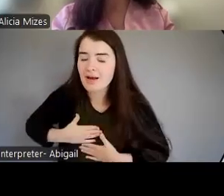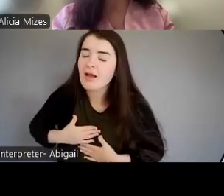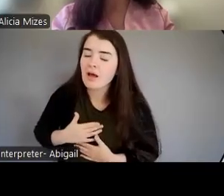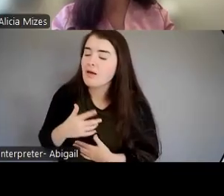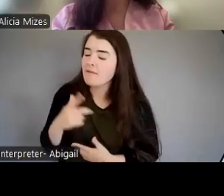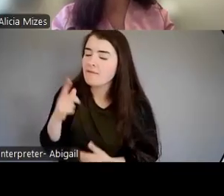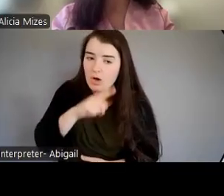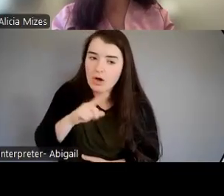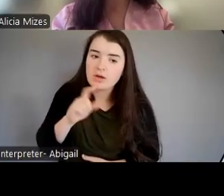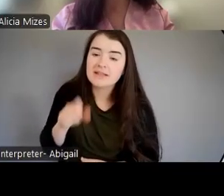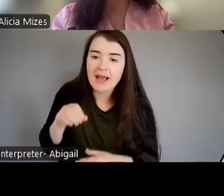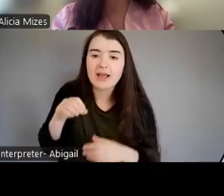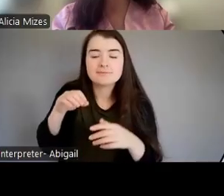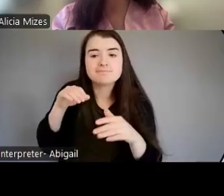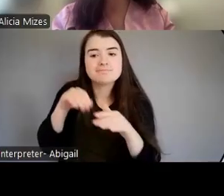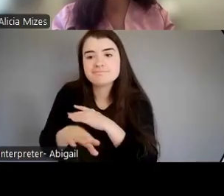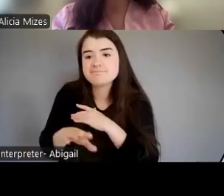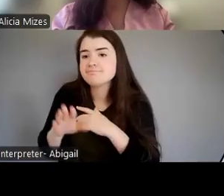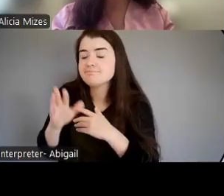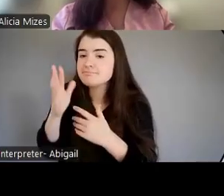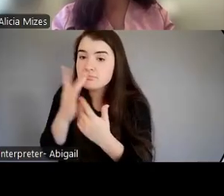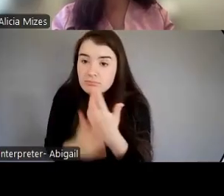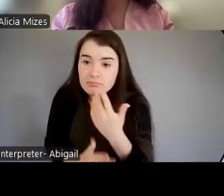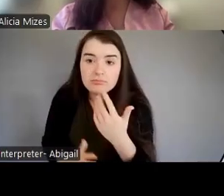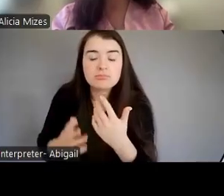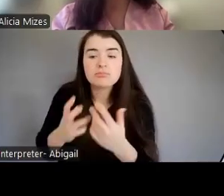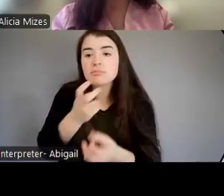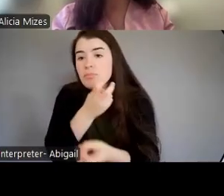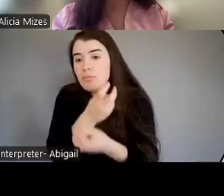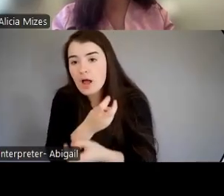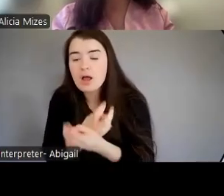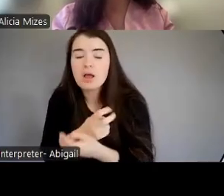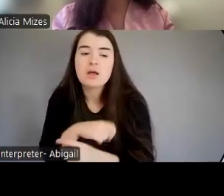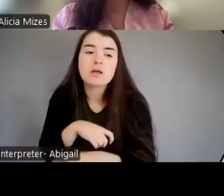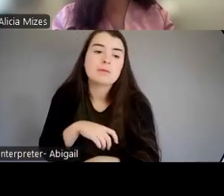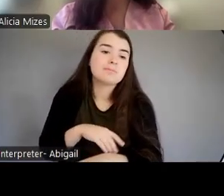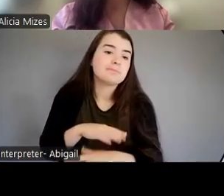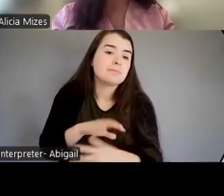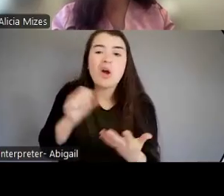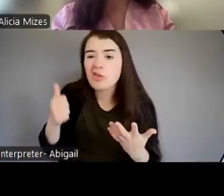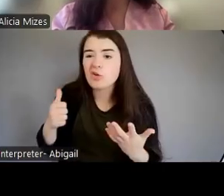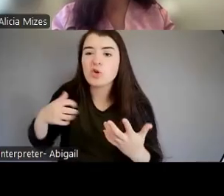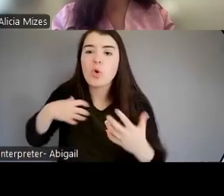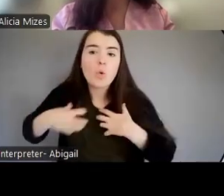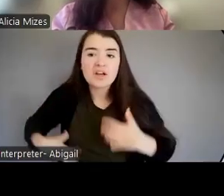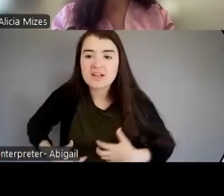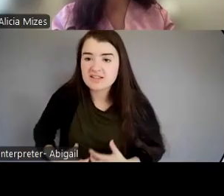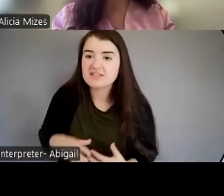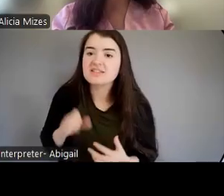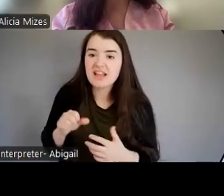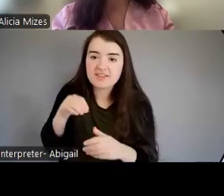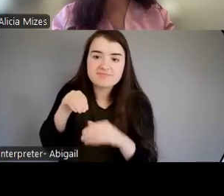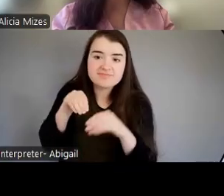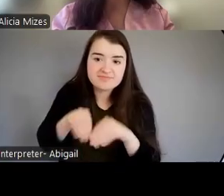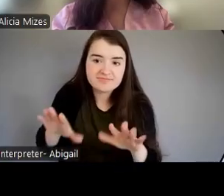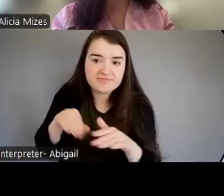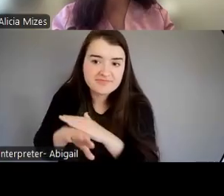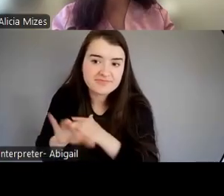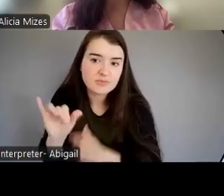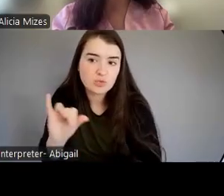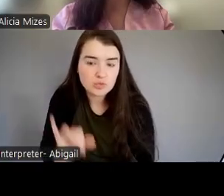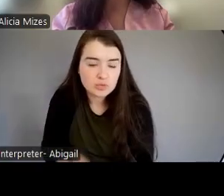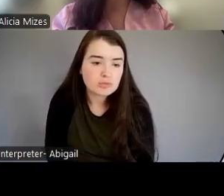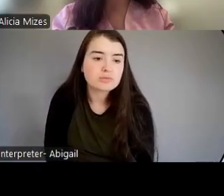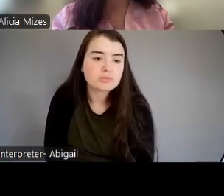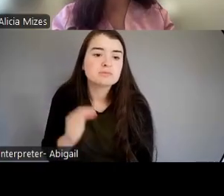can invade locally, invade deeply into the bone, and can spread to your other organ systems. Sun protections, screening skin checks for